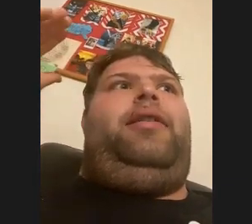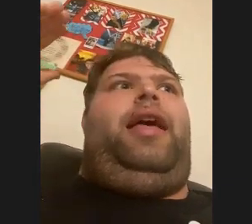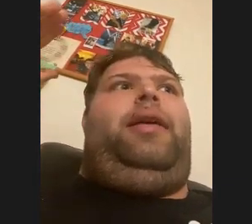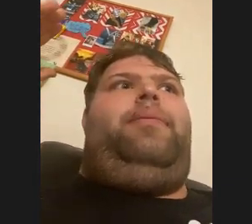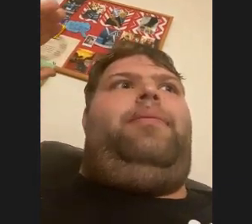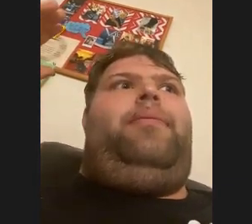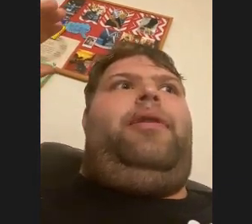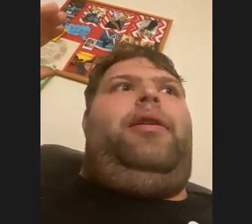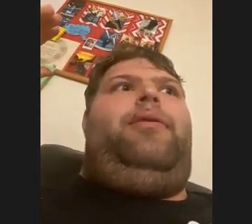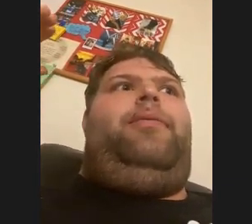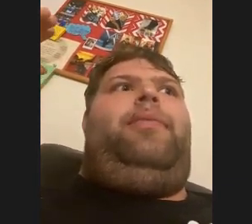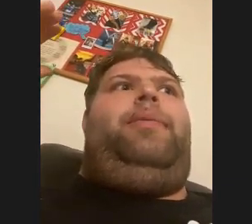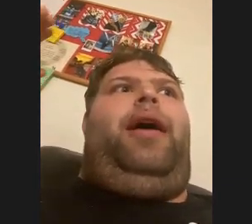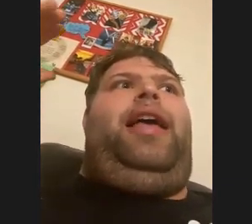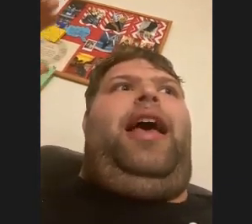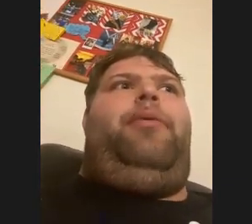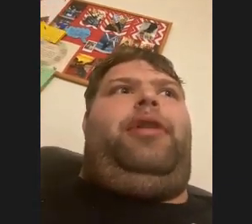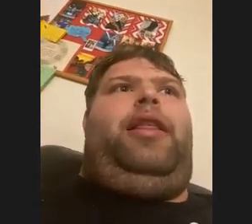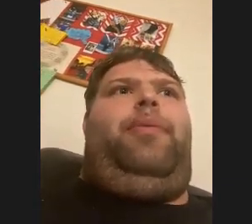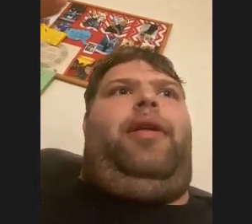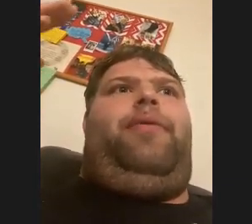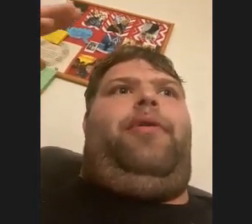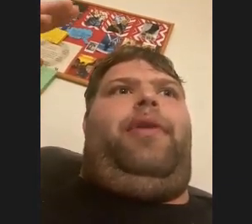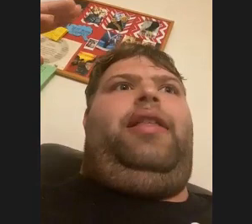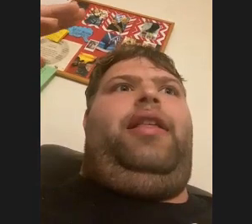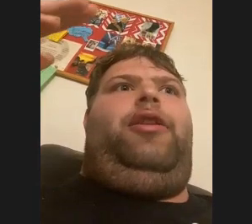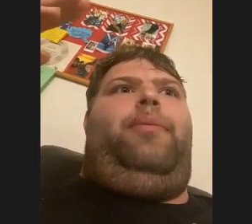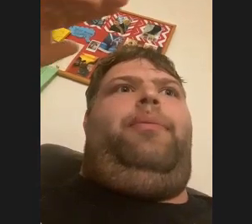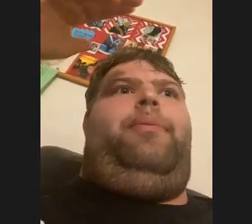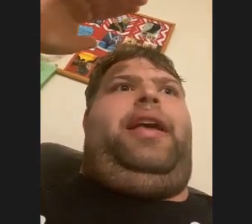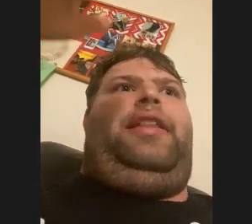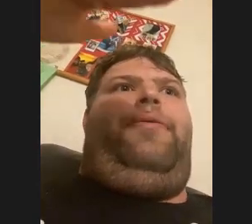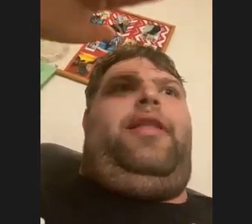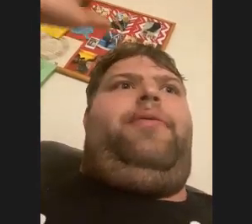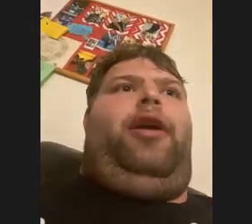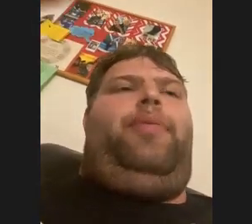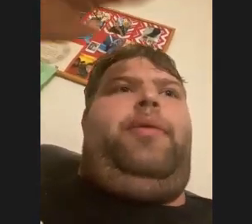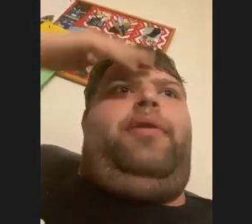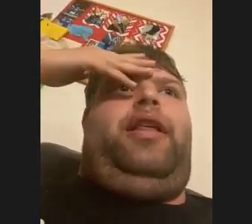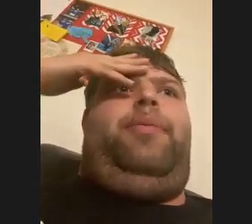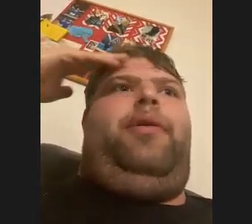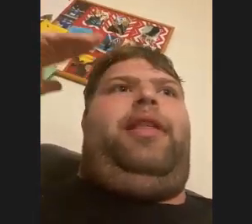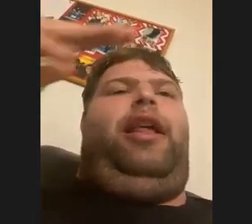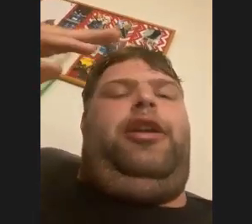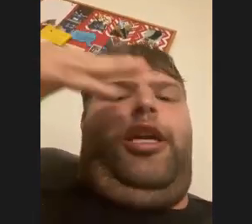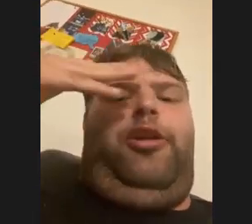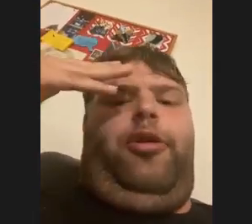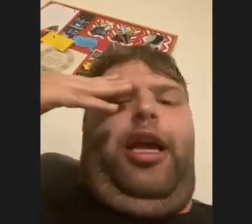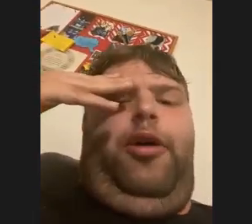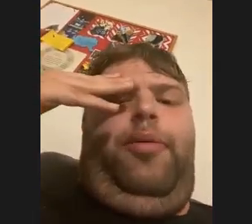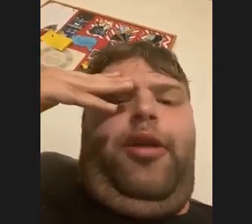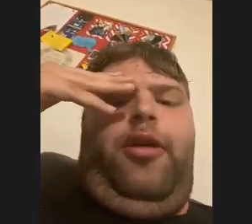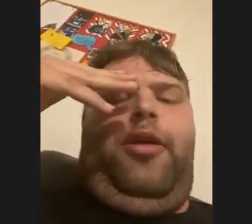not like, we might have our disabilities for a reason, to make a difference for other people with disabilities, and not